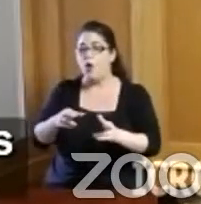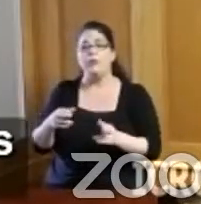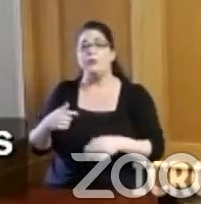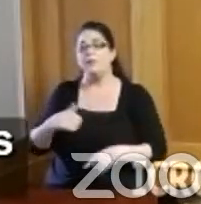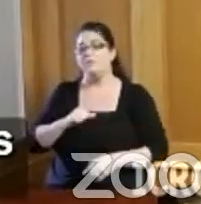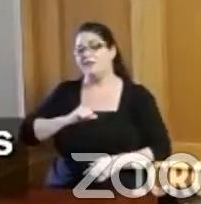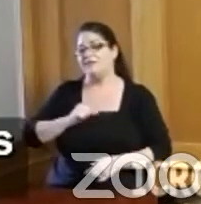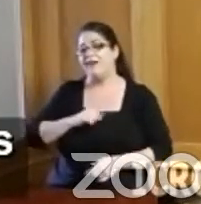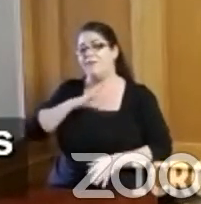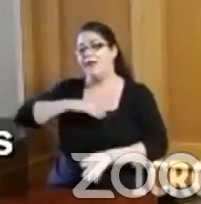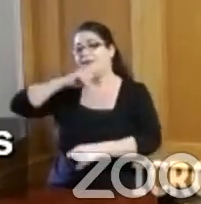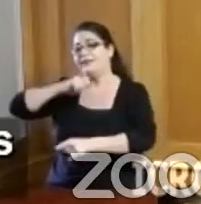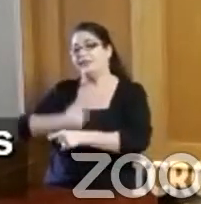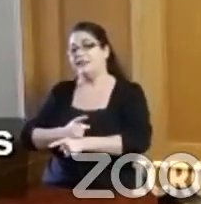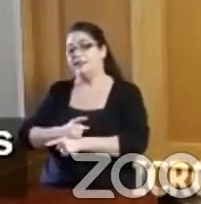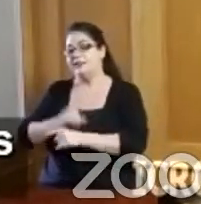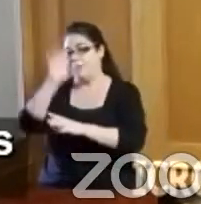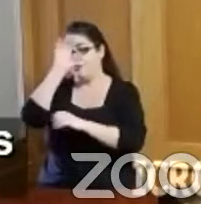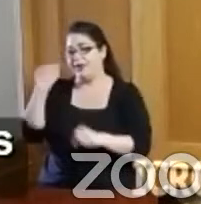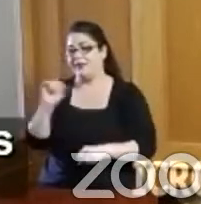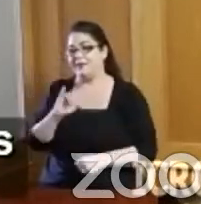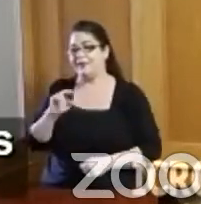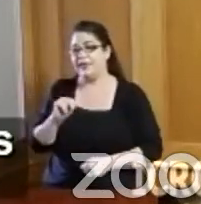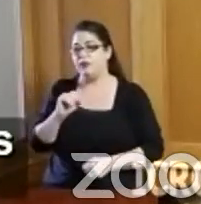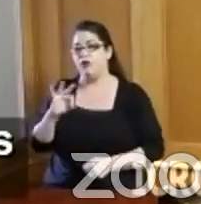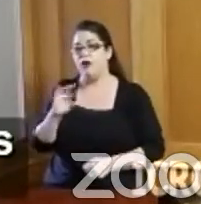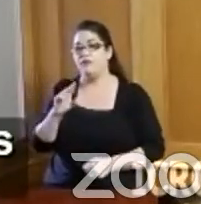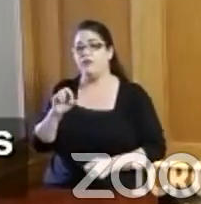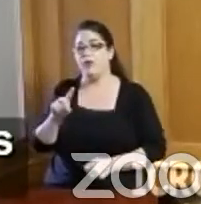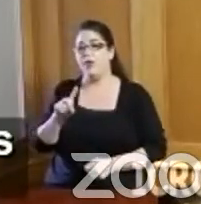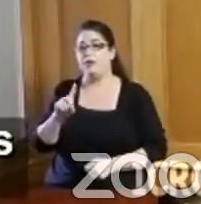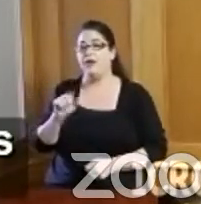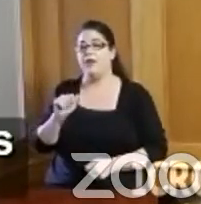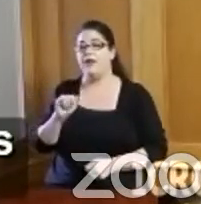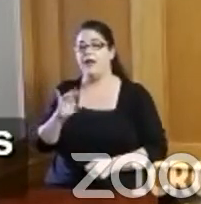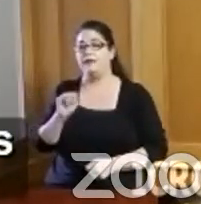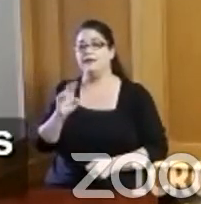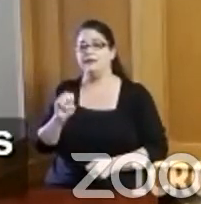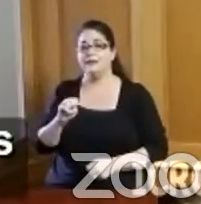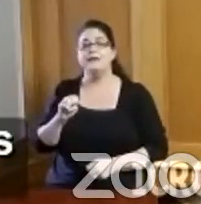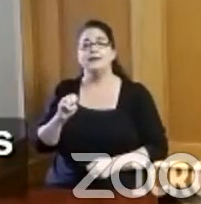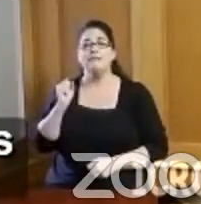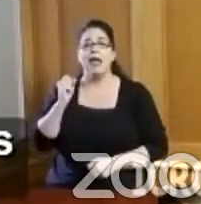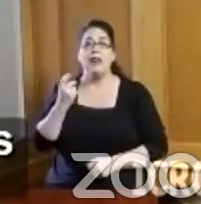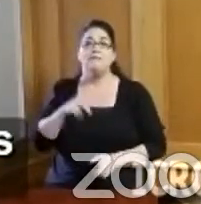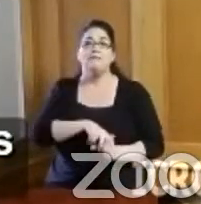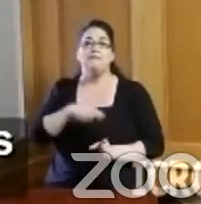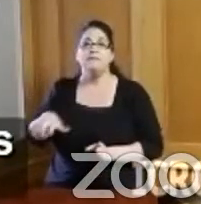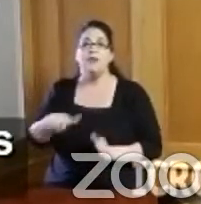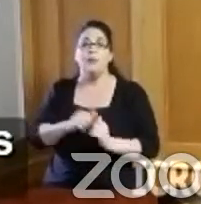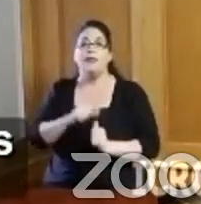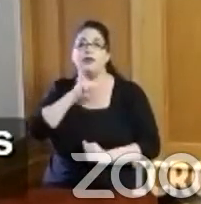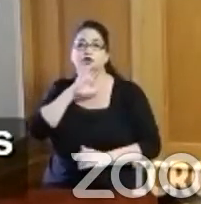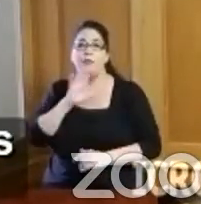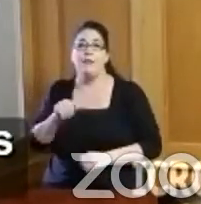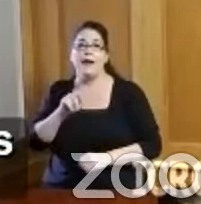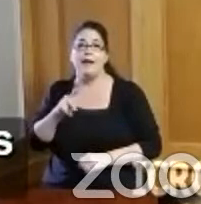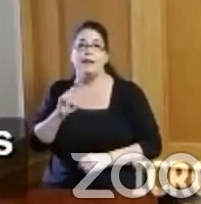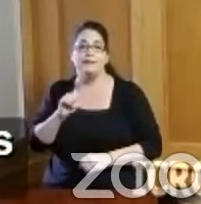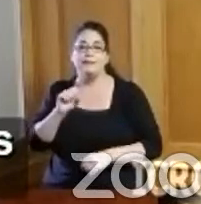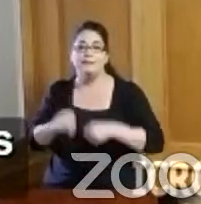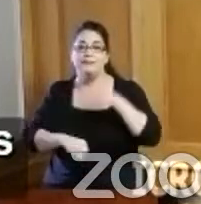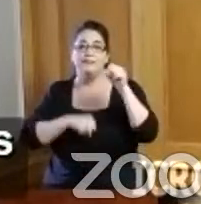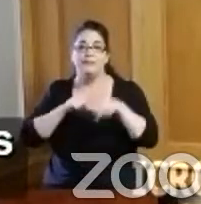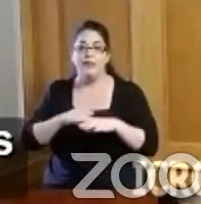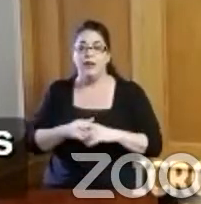that do so. My sister's president of the Cincinnati Off-Road Alliance, and a lot of mountain bikers are also road bikers. So I We have Wasson